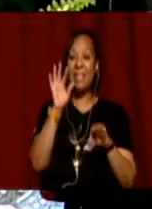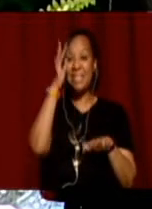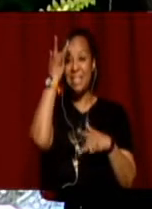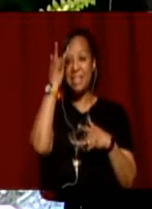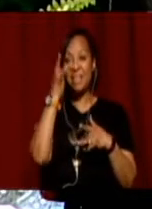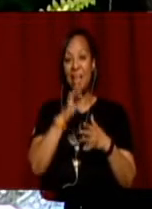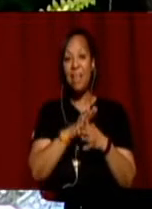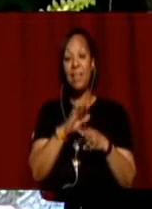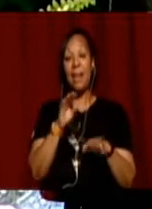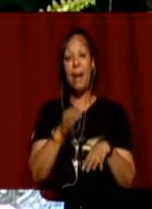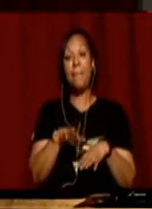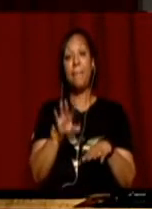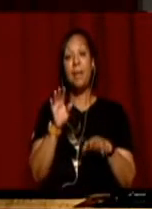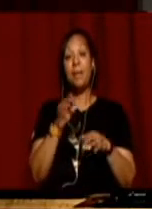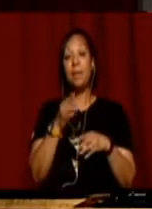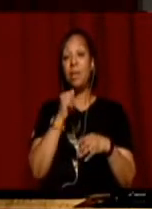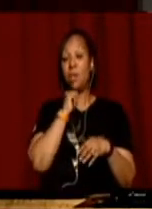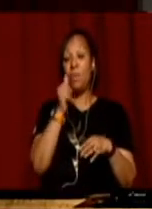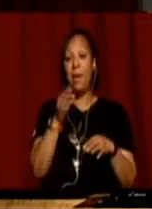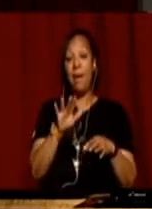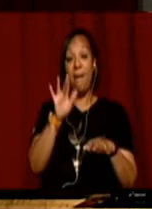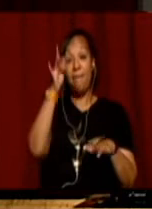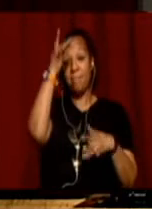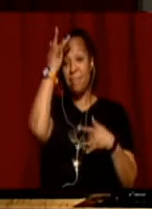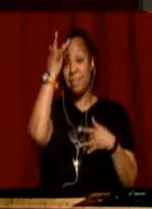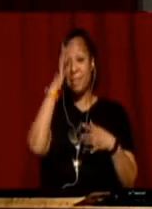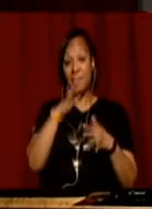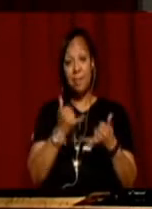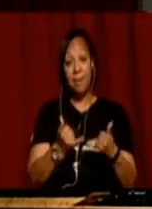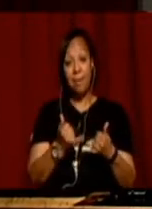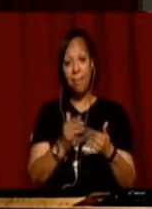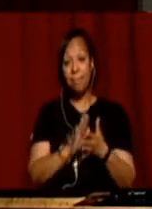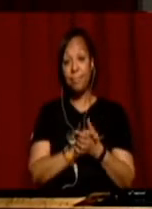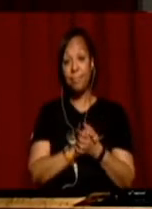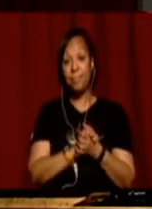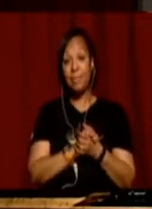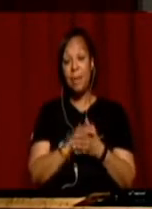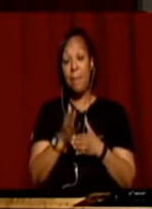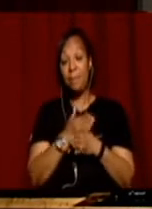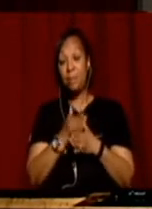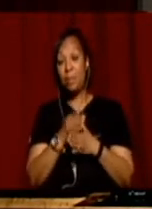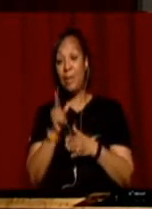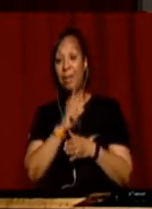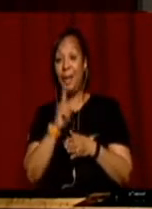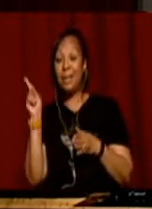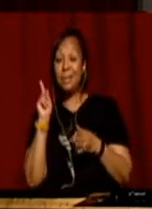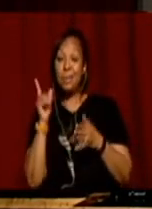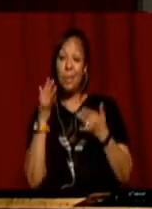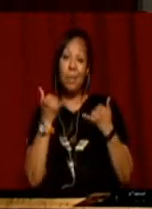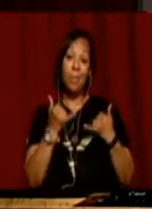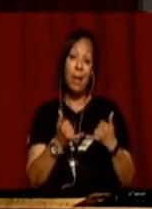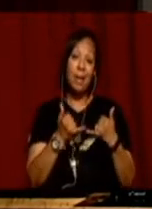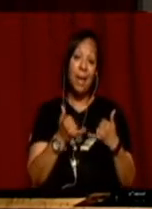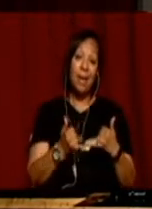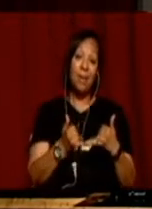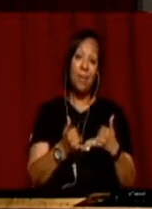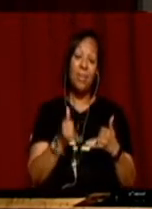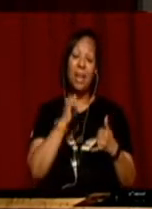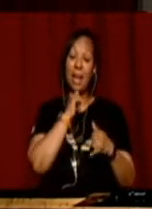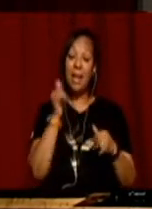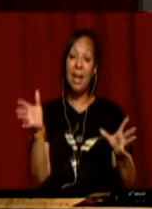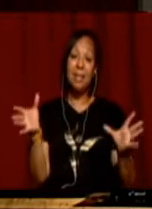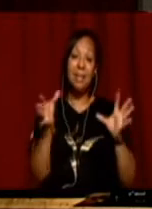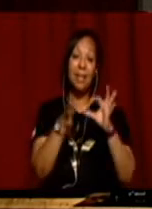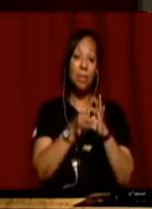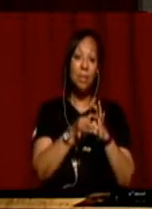that I'm negative right now. It surely doesn't. It doesn't mean that between last week and right now that I didn't come in contact